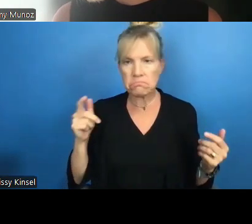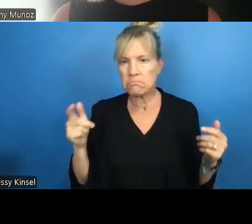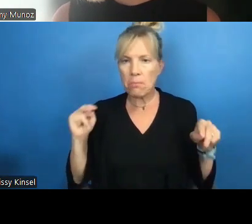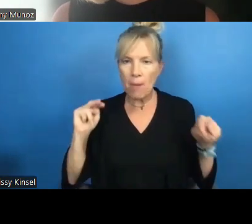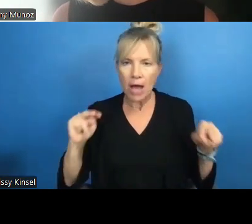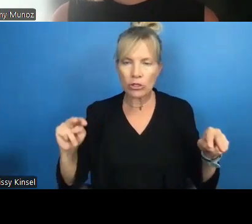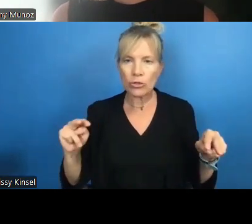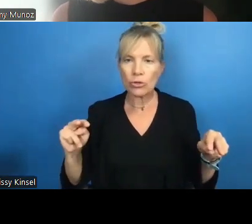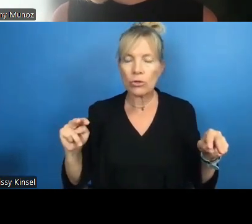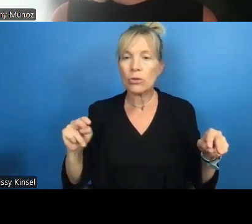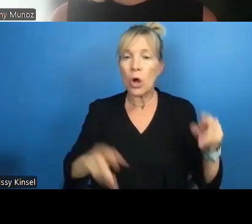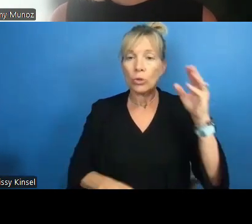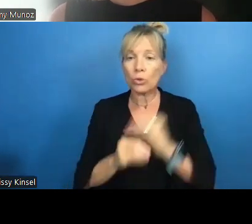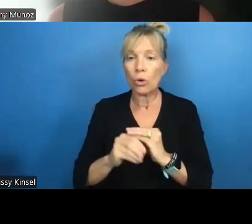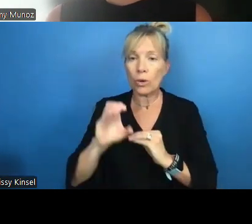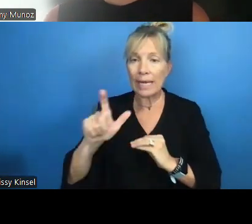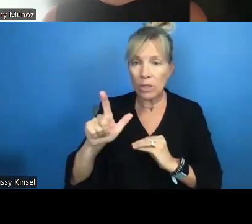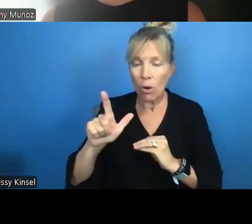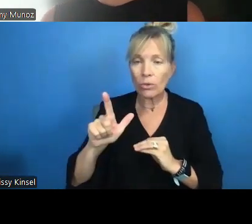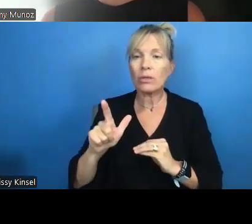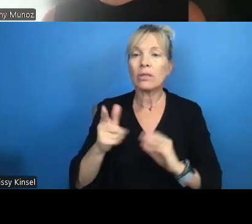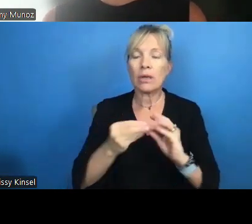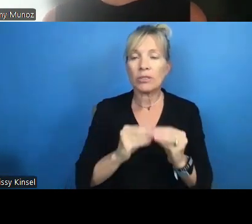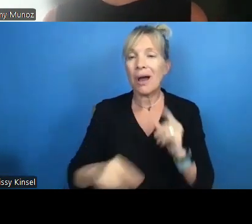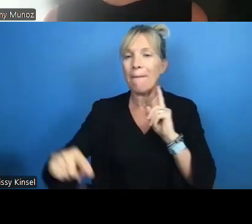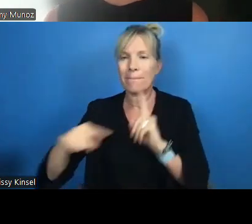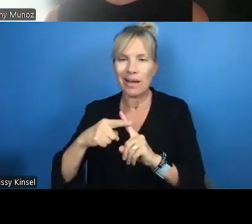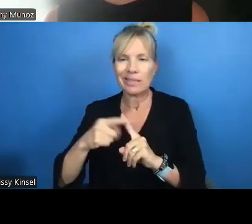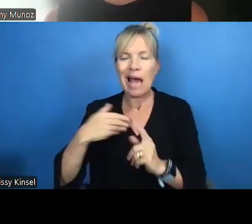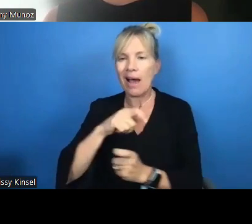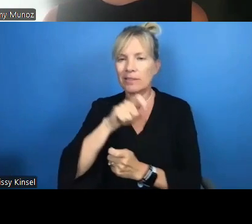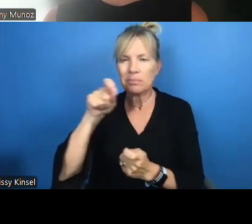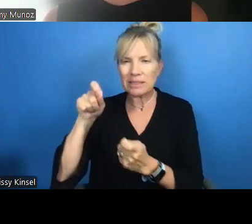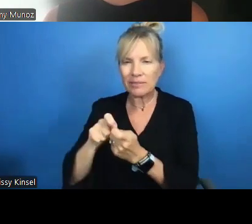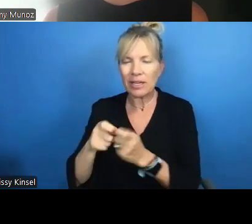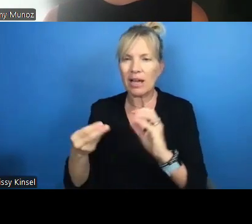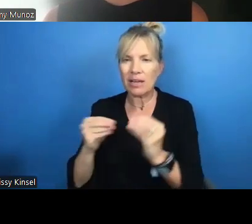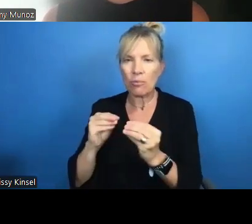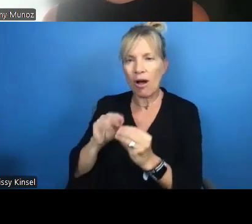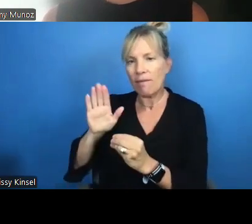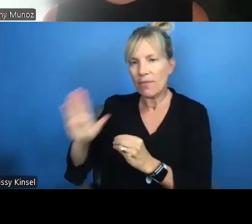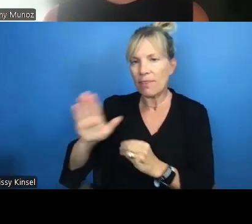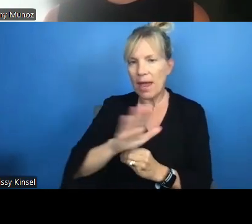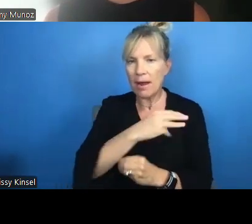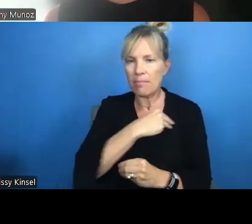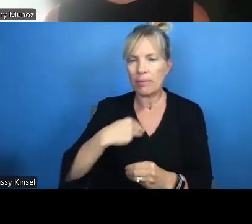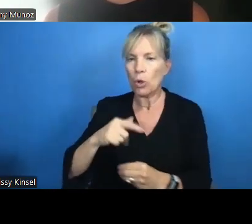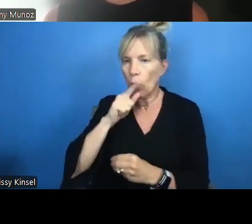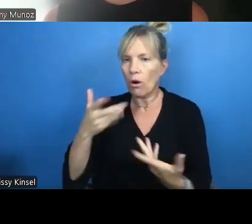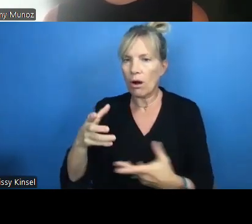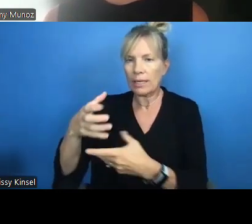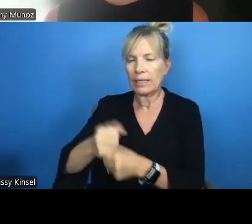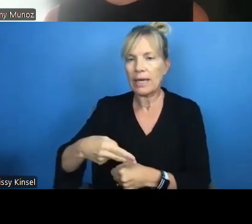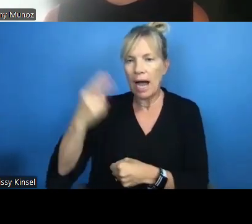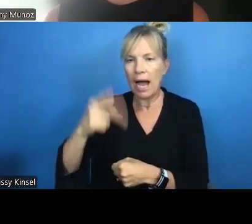monitor both the total caseload size as well as have specific number of their members that are receiving high needs